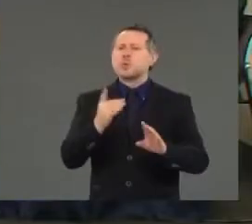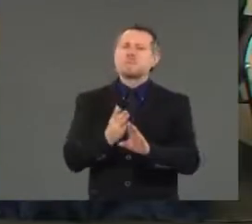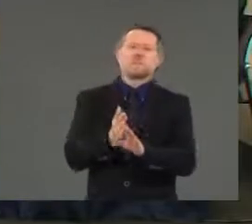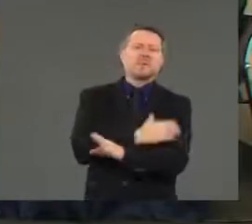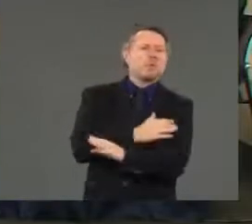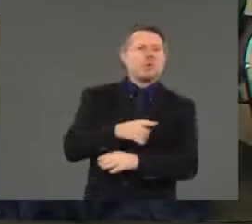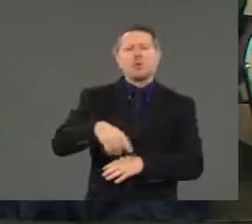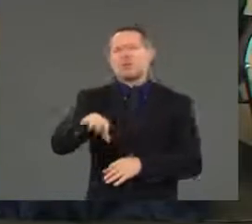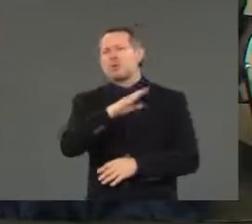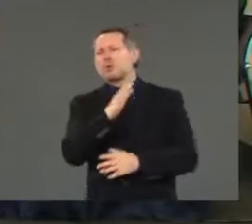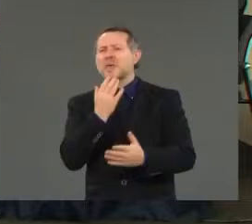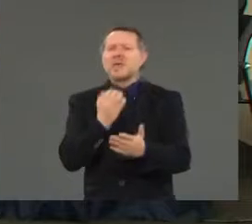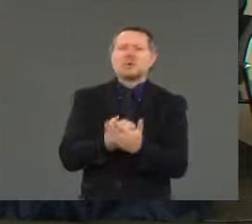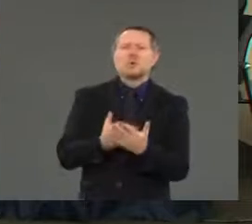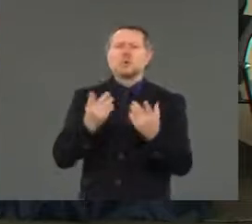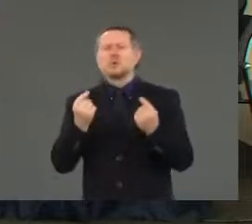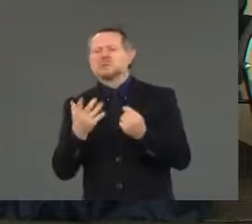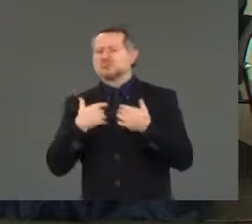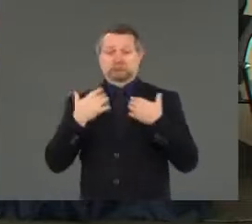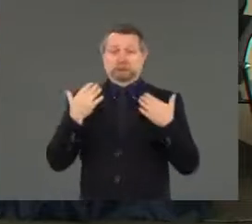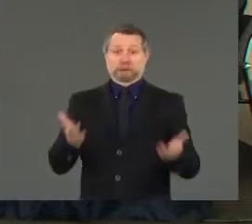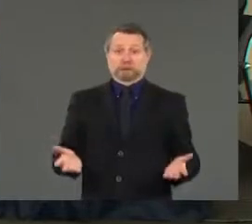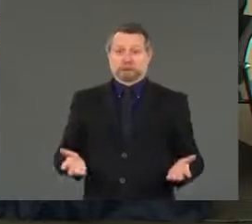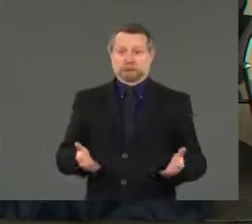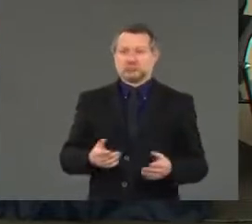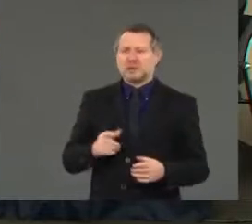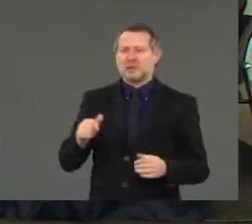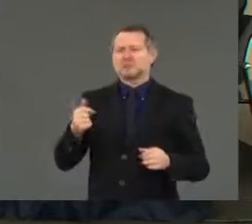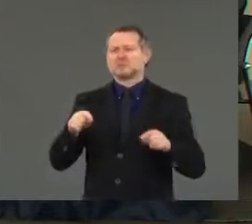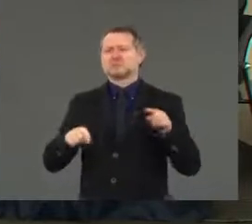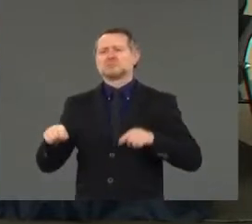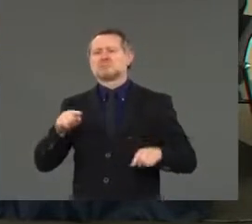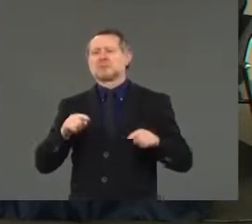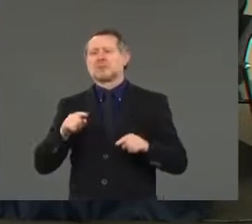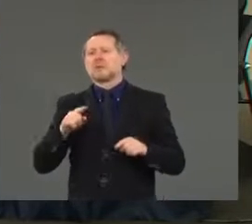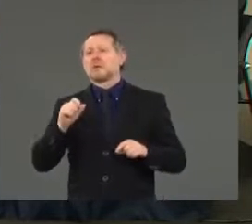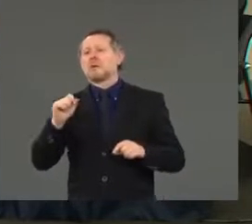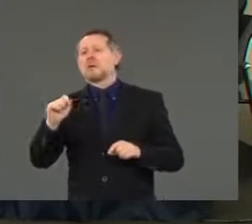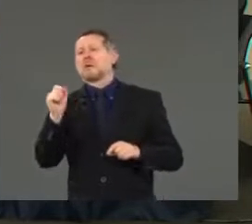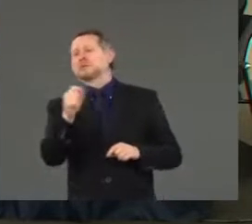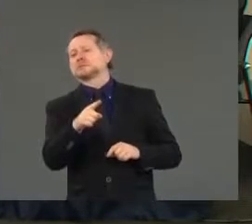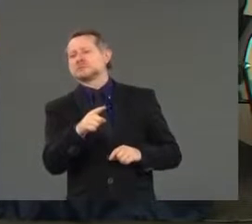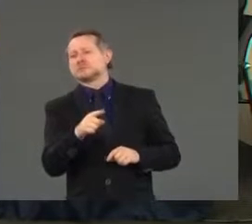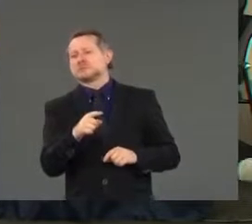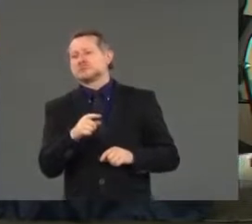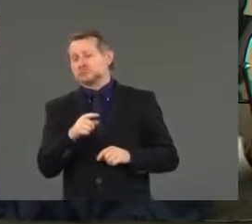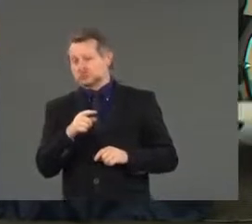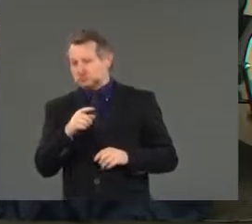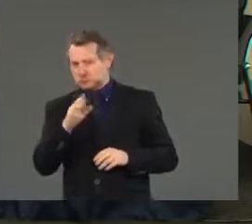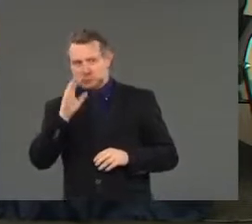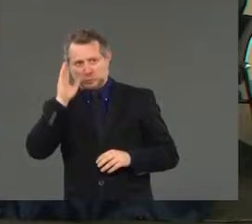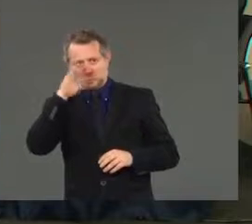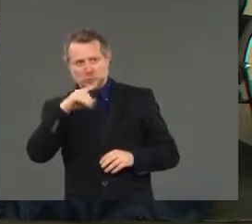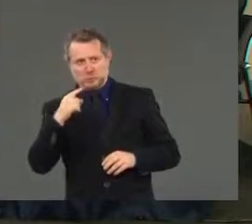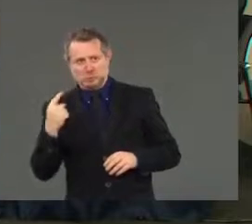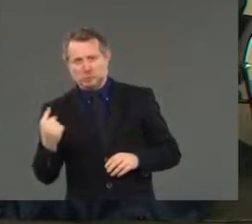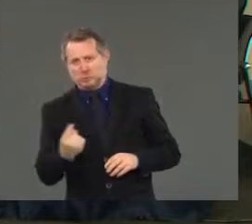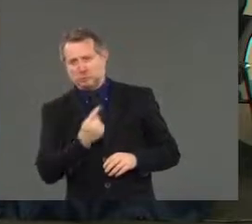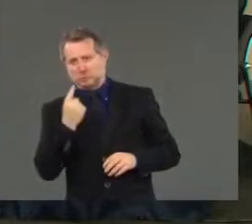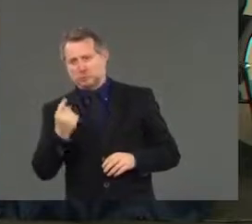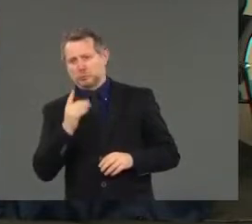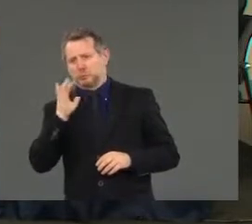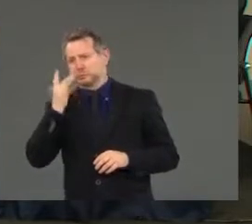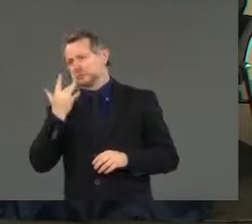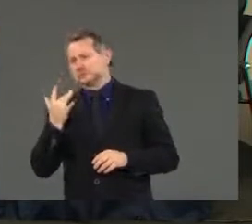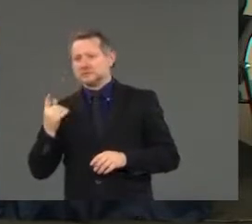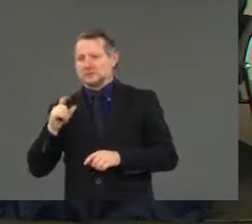if I can, An Andrew Sif question? an Andrew Sif question. They are always annoying questions. Did you ever notice that? No, I'm kidding. He's a good I